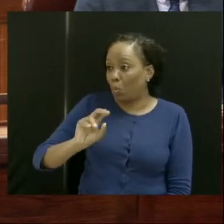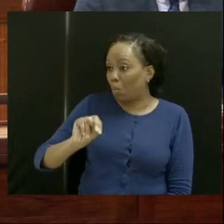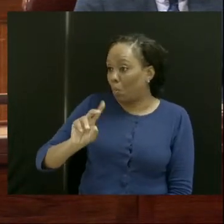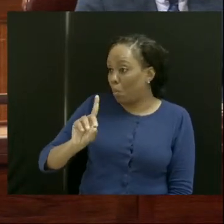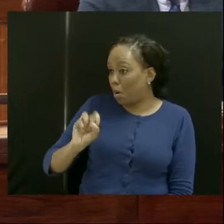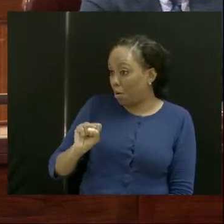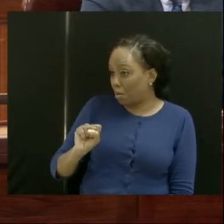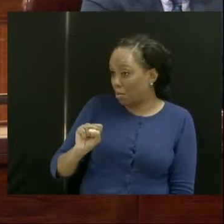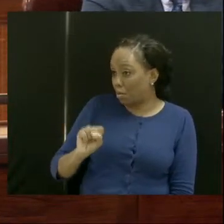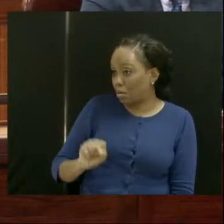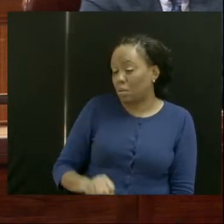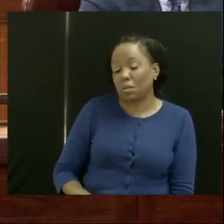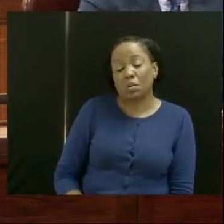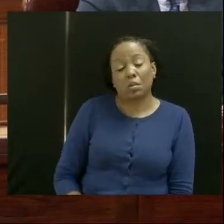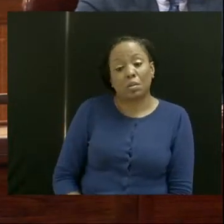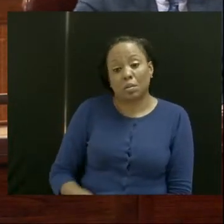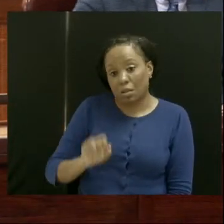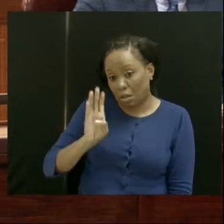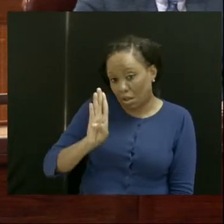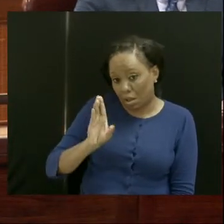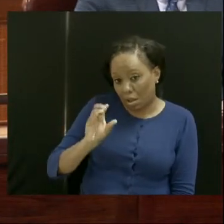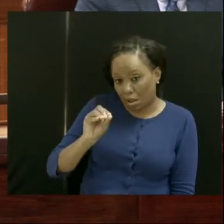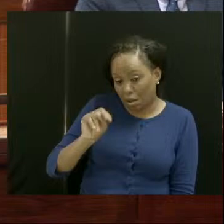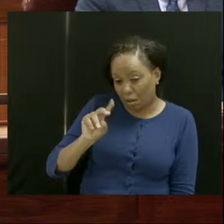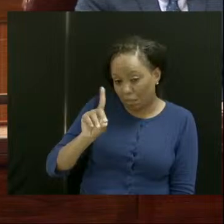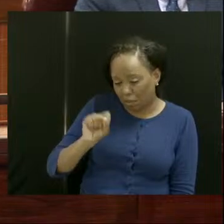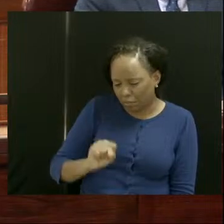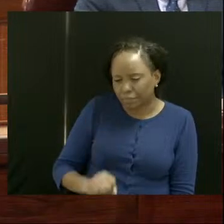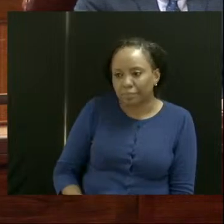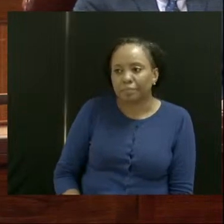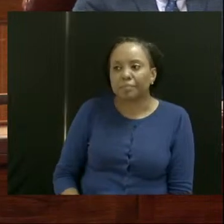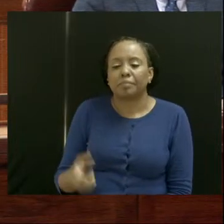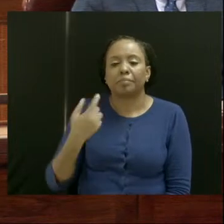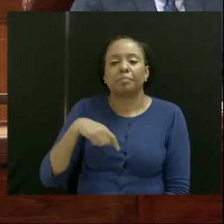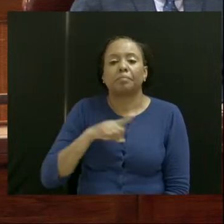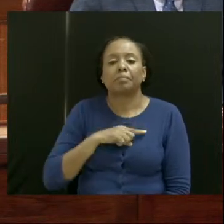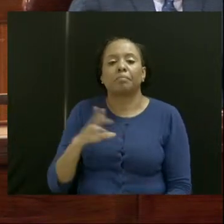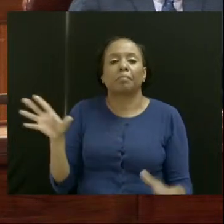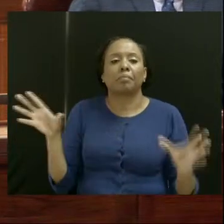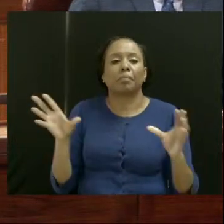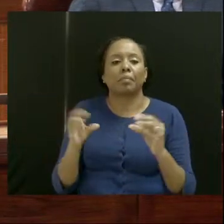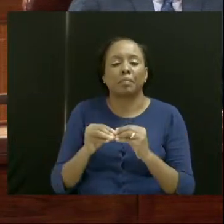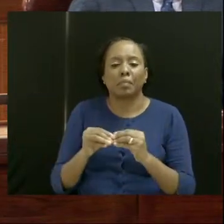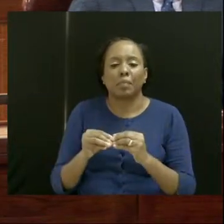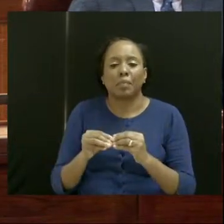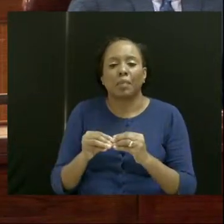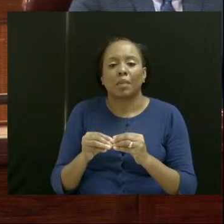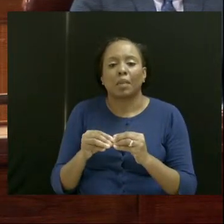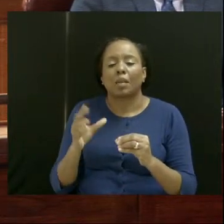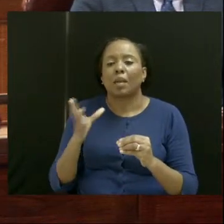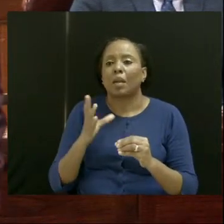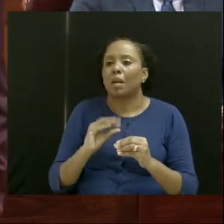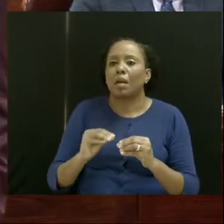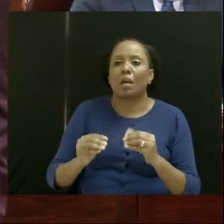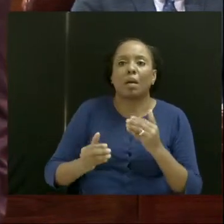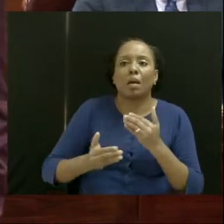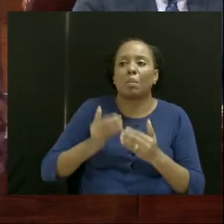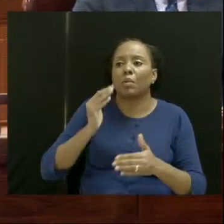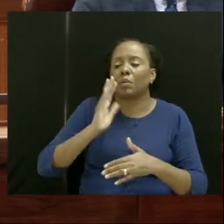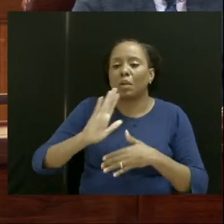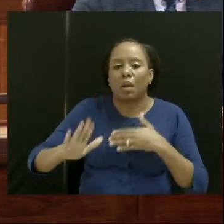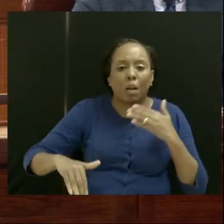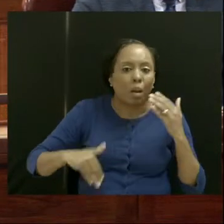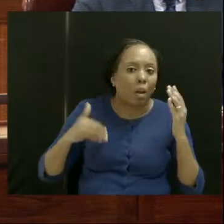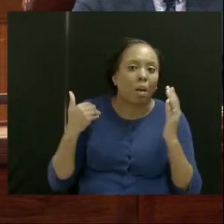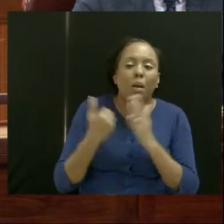and that we had a meeting with public servants and almost everybody in the room, bar none,